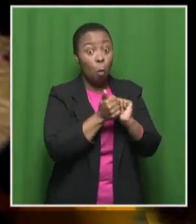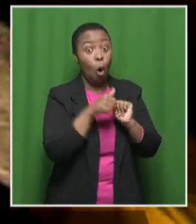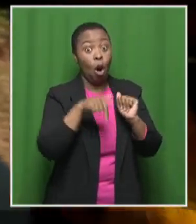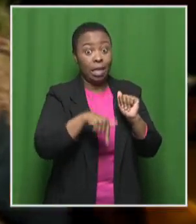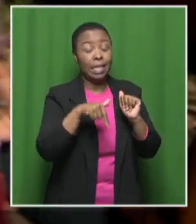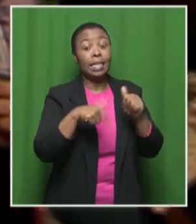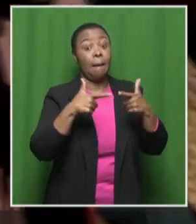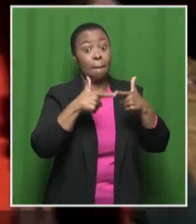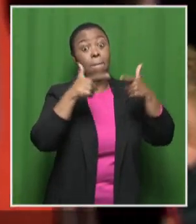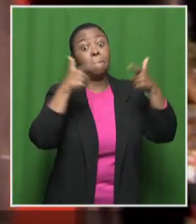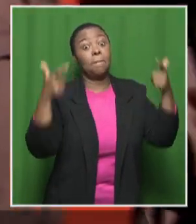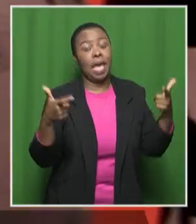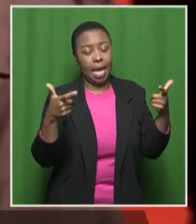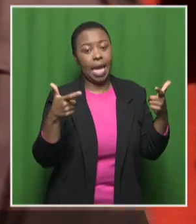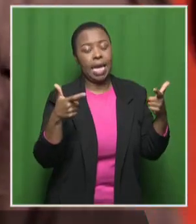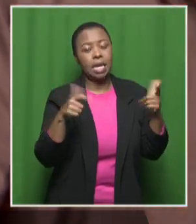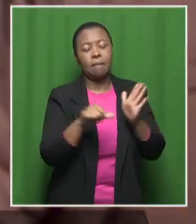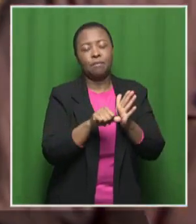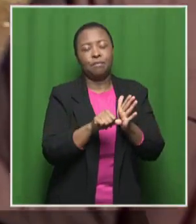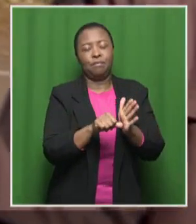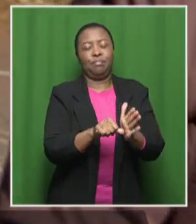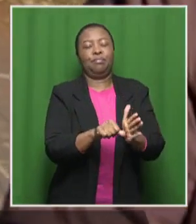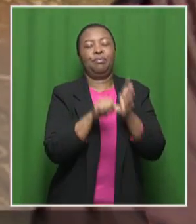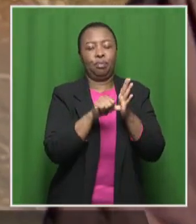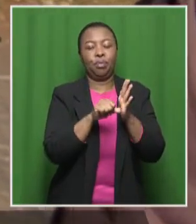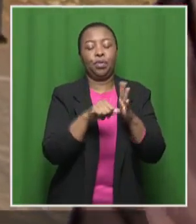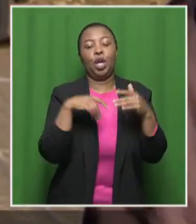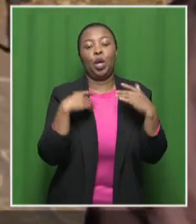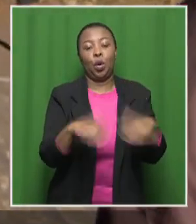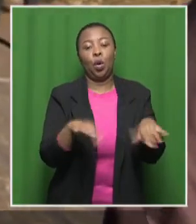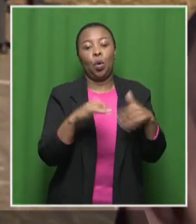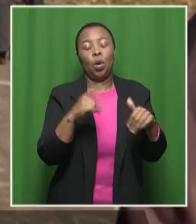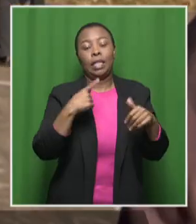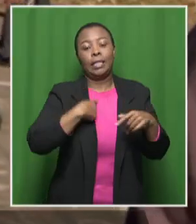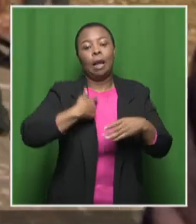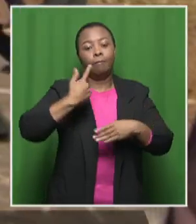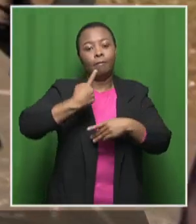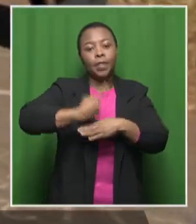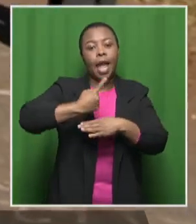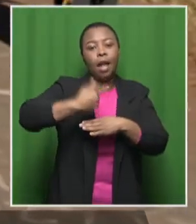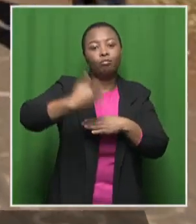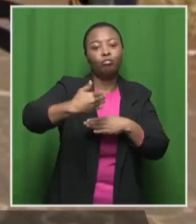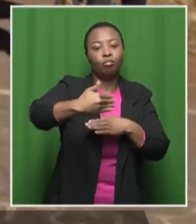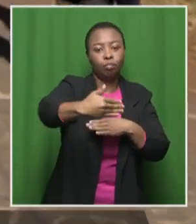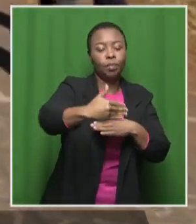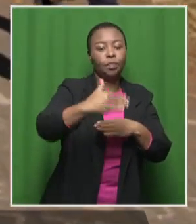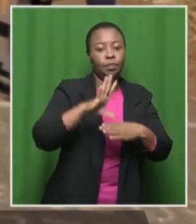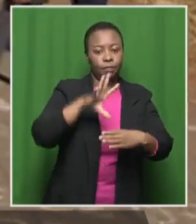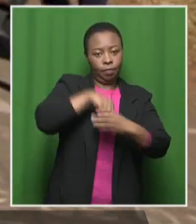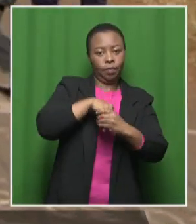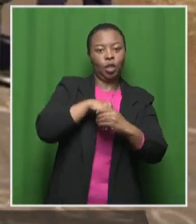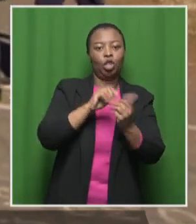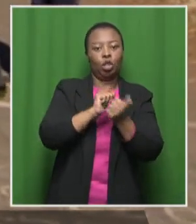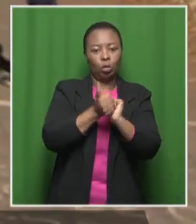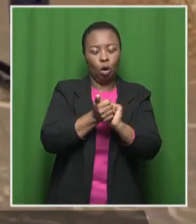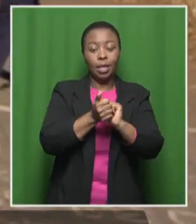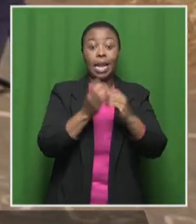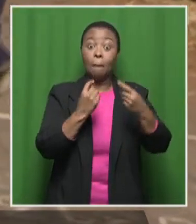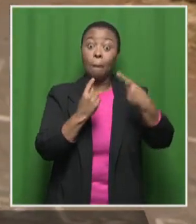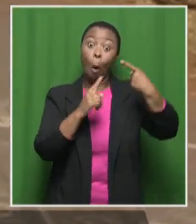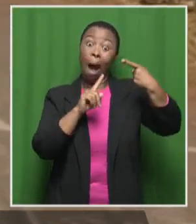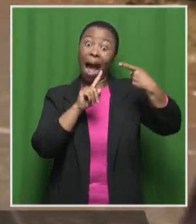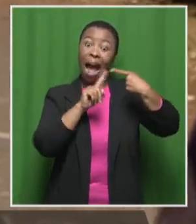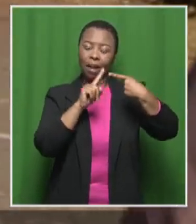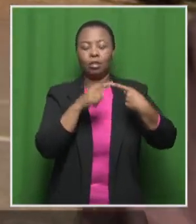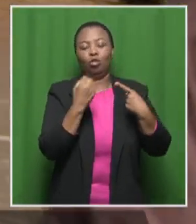very important part of our daily existence here. Soccer is obviously the number one